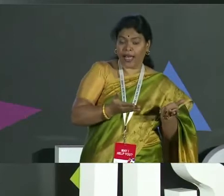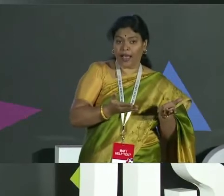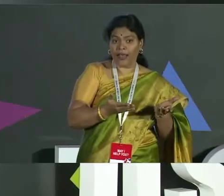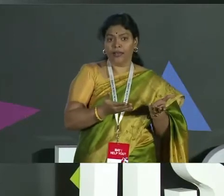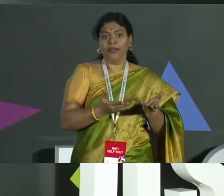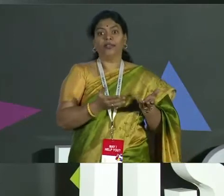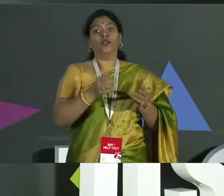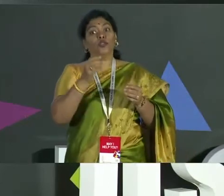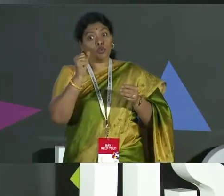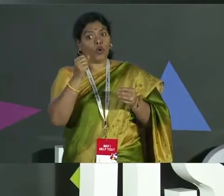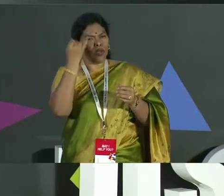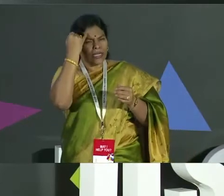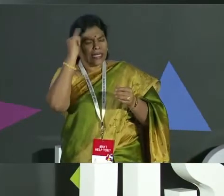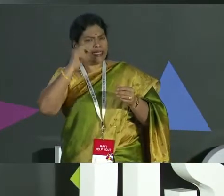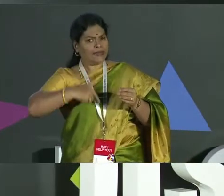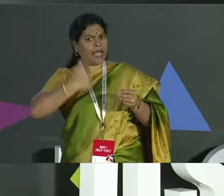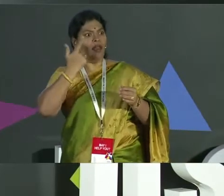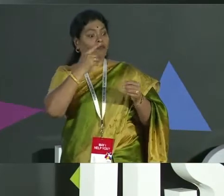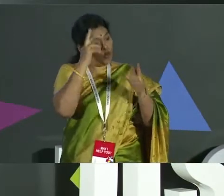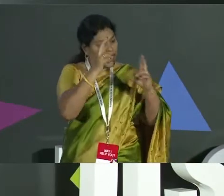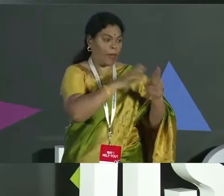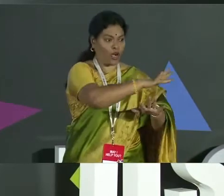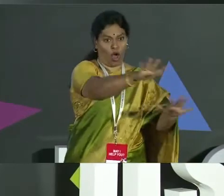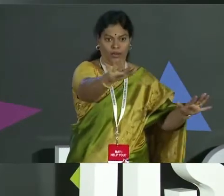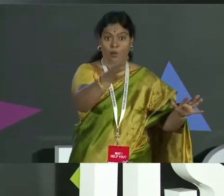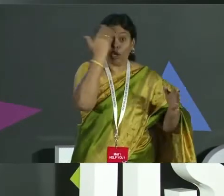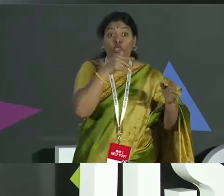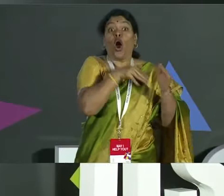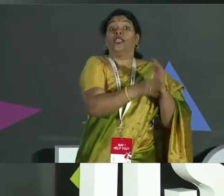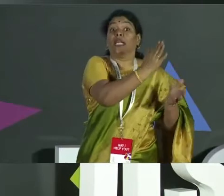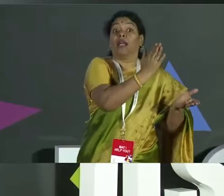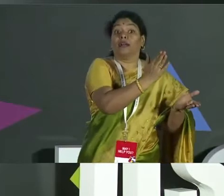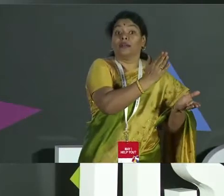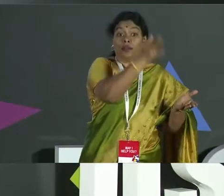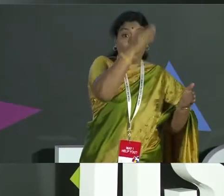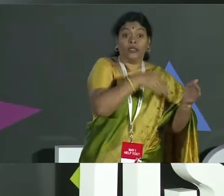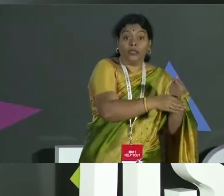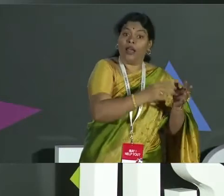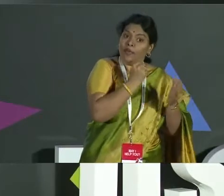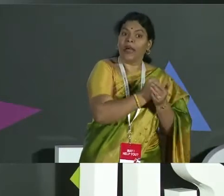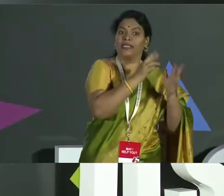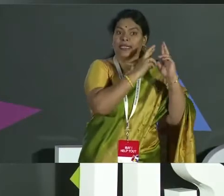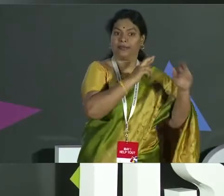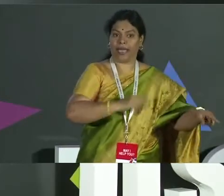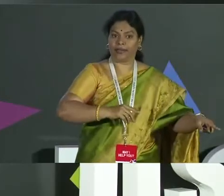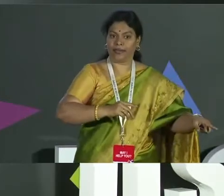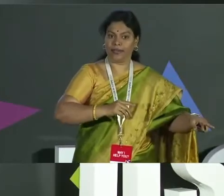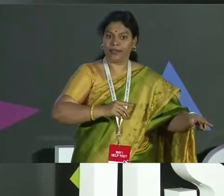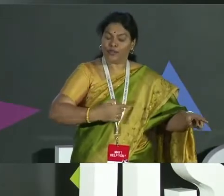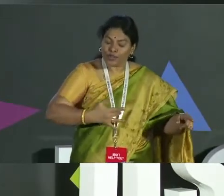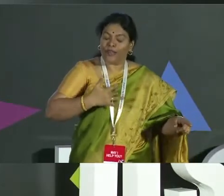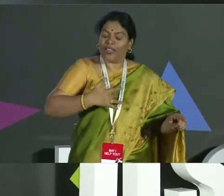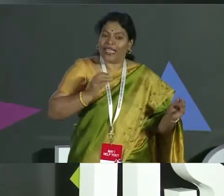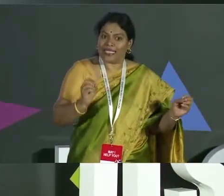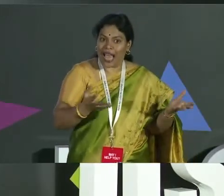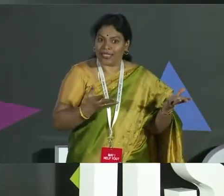Because you'll instinctively respect everyone else. Because you're seeing God in that person. Then the entire approach changes. And perhaps